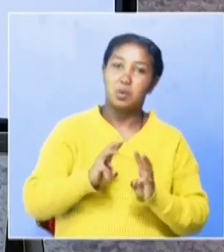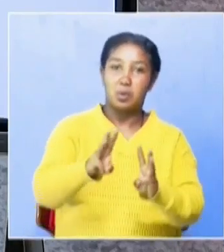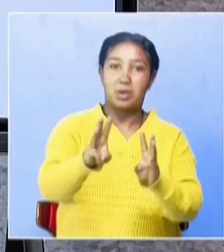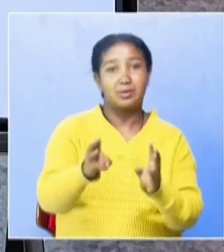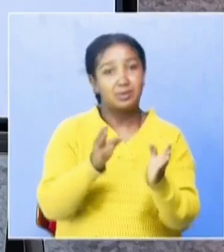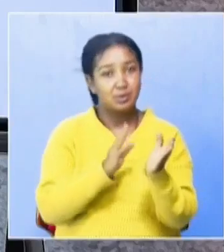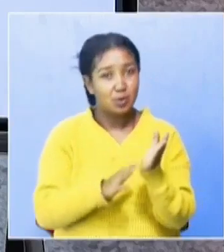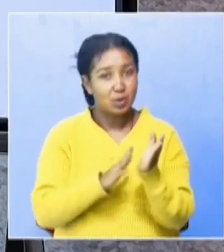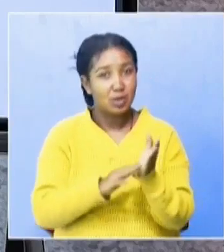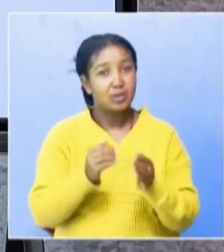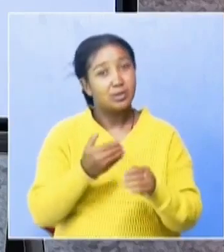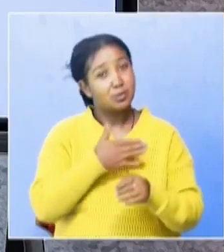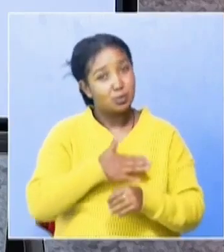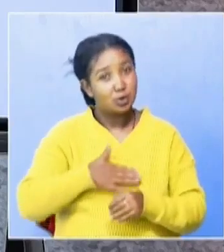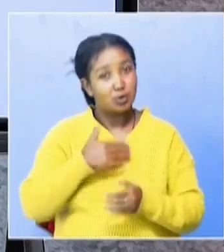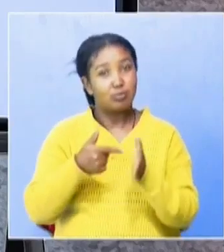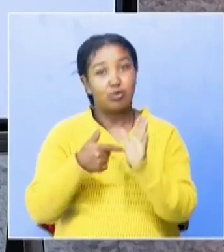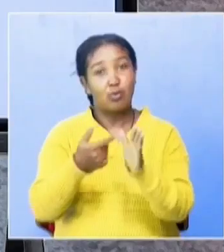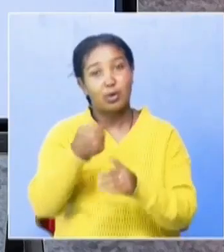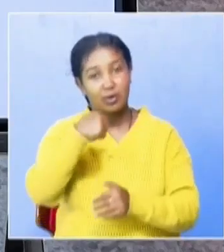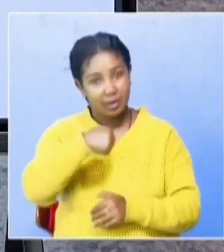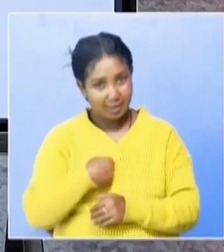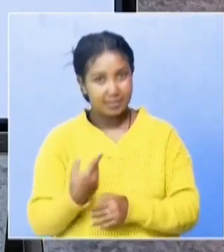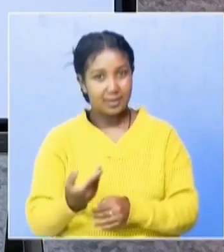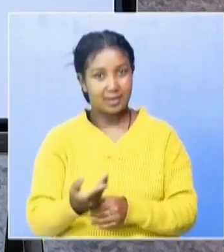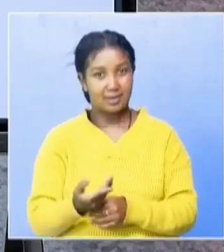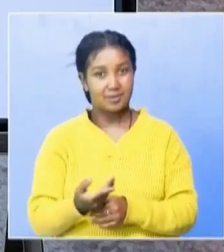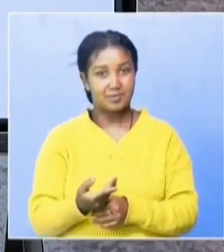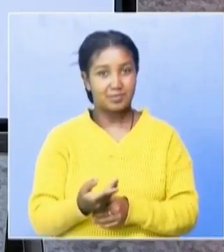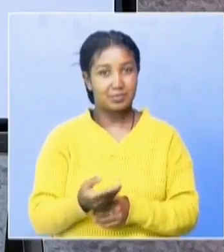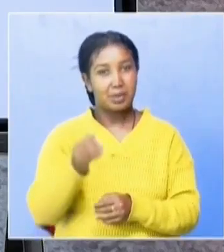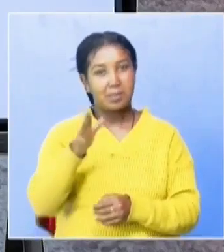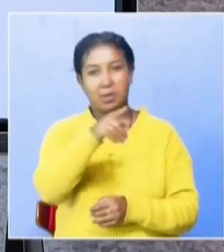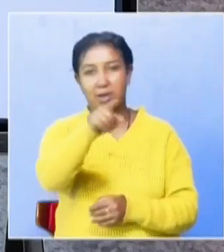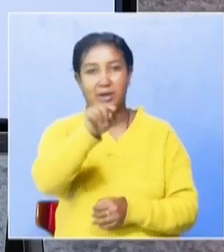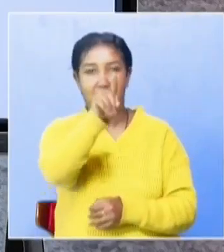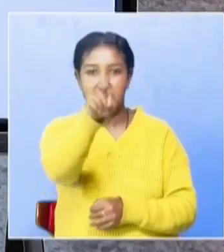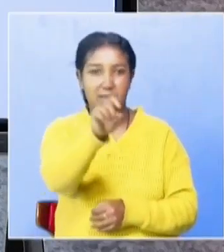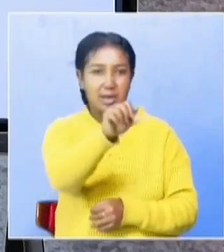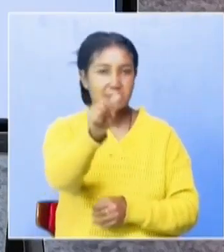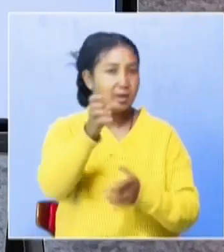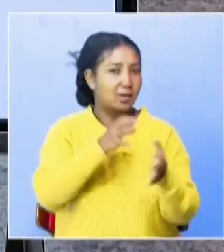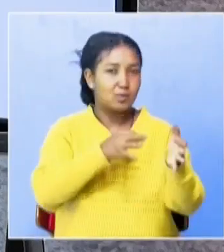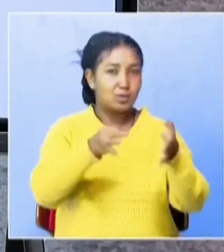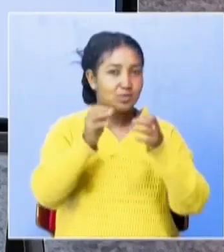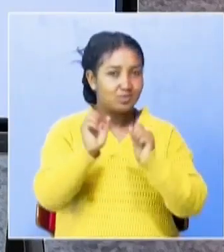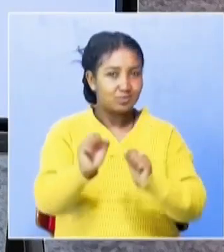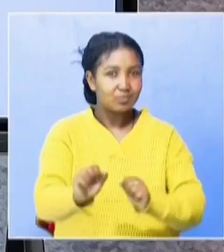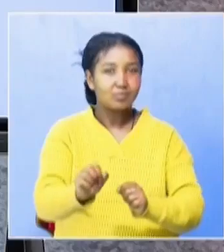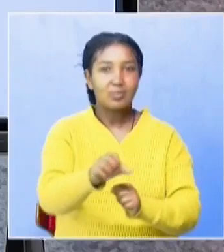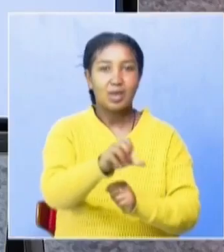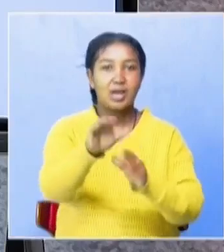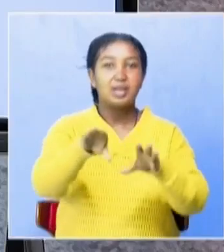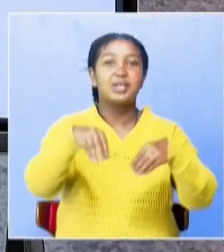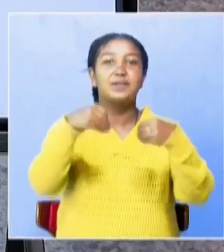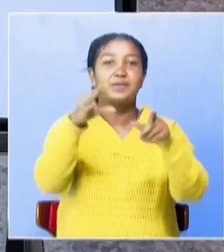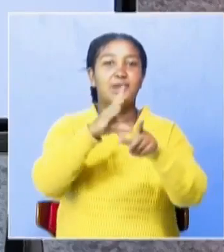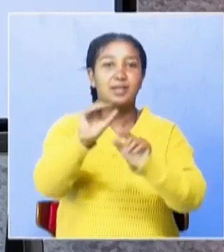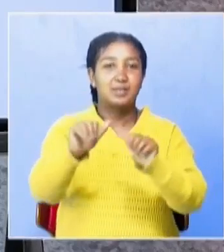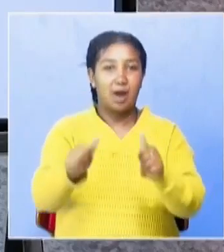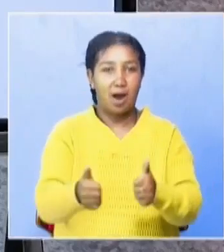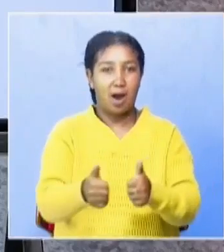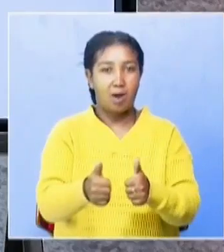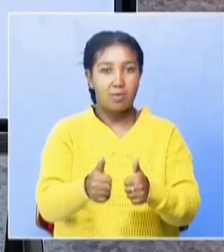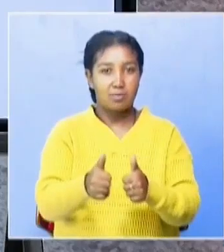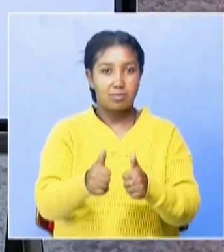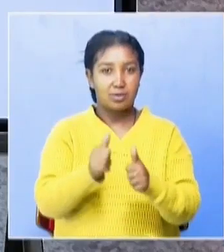Sorry, would you show me or tell me, or maybe you can ask in another expressions. What about giving direction? If you